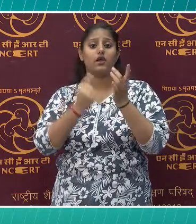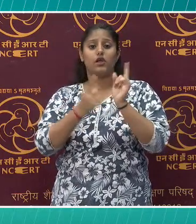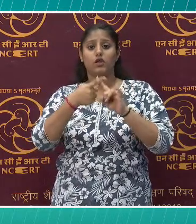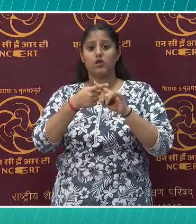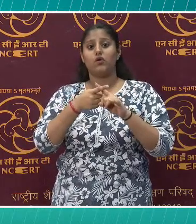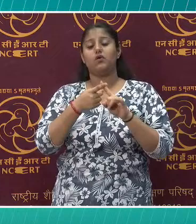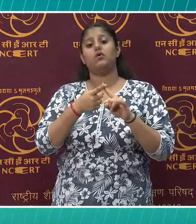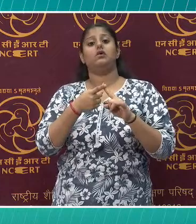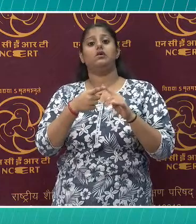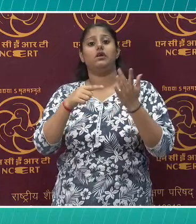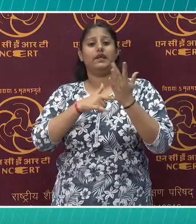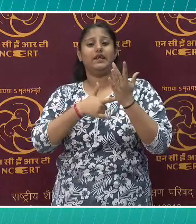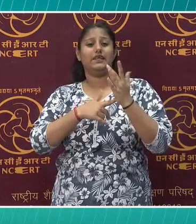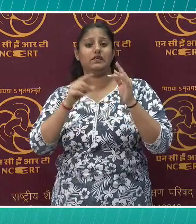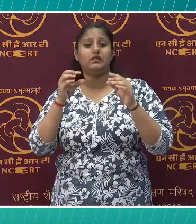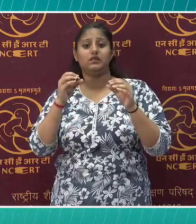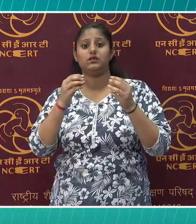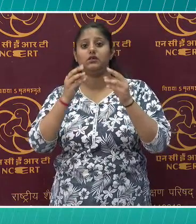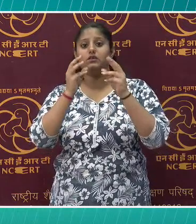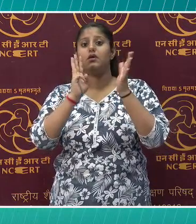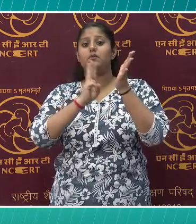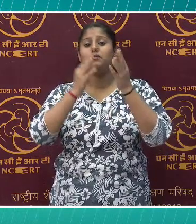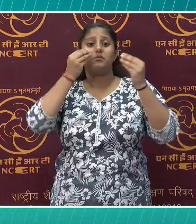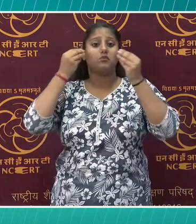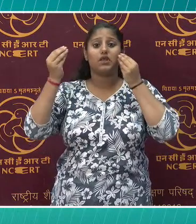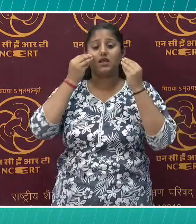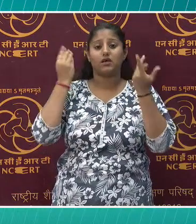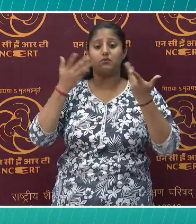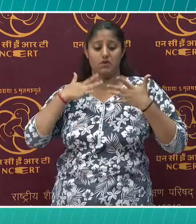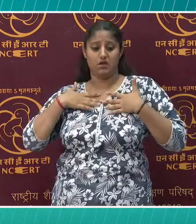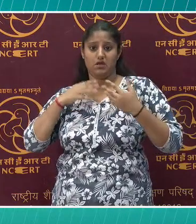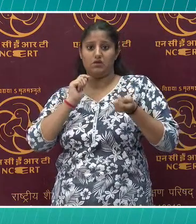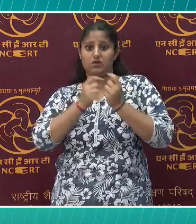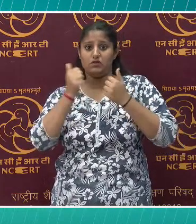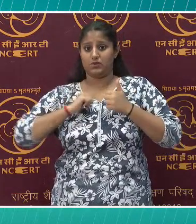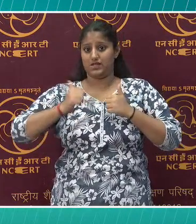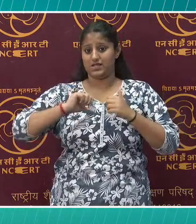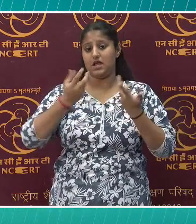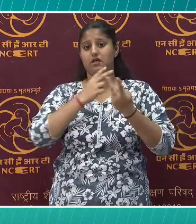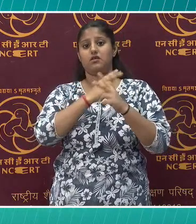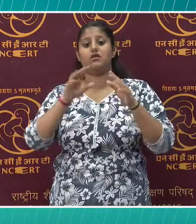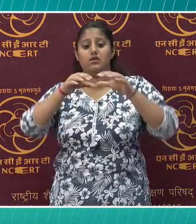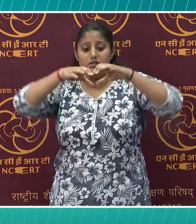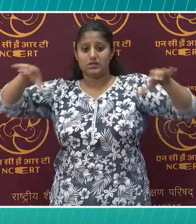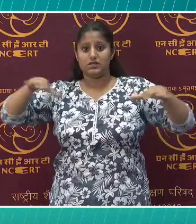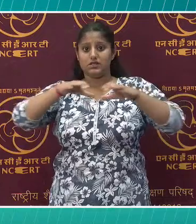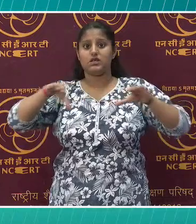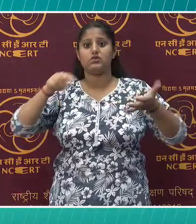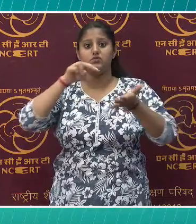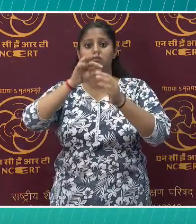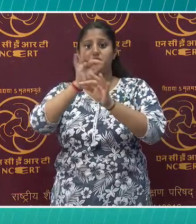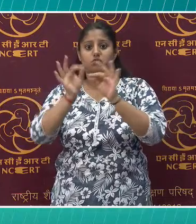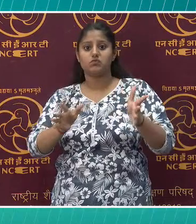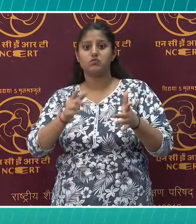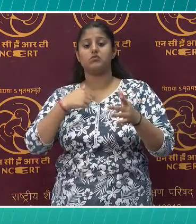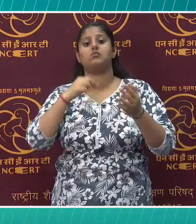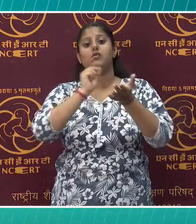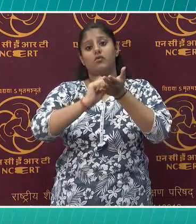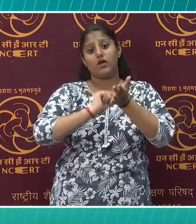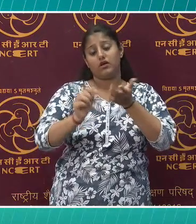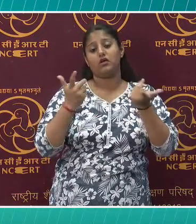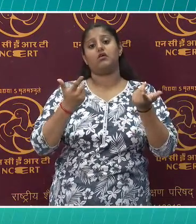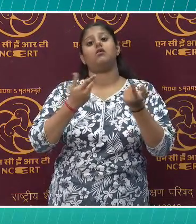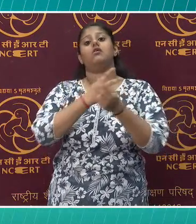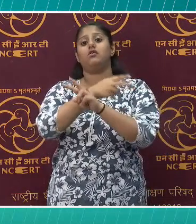elements in theatre, makeup, costume design, stage sets, writing,